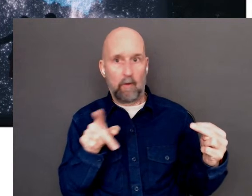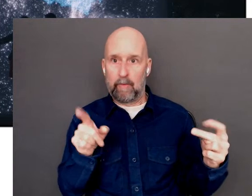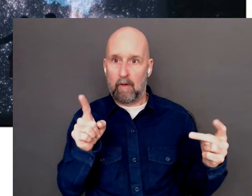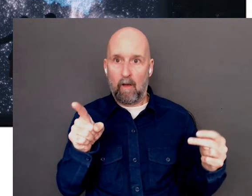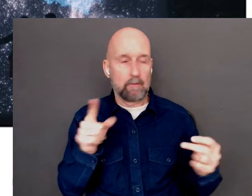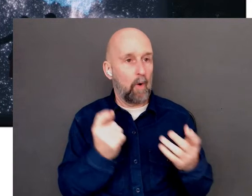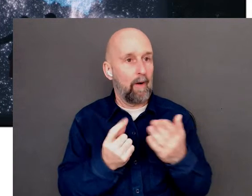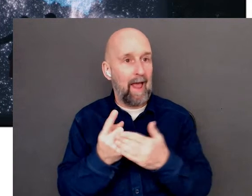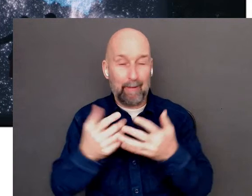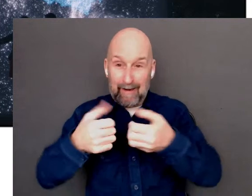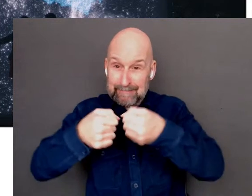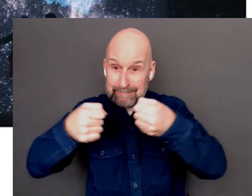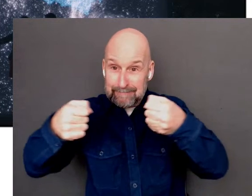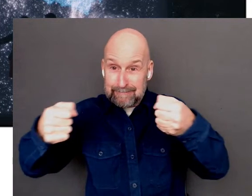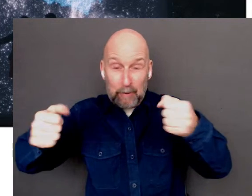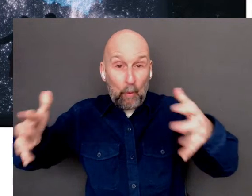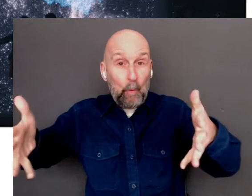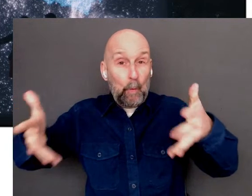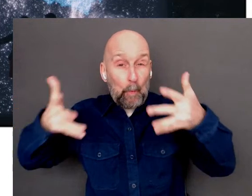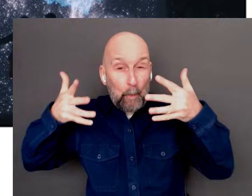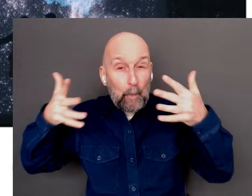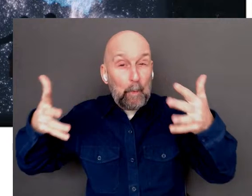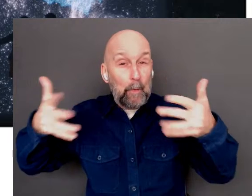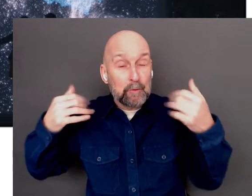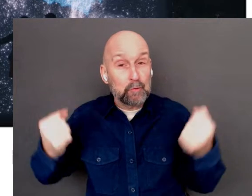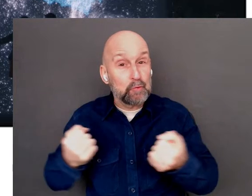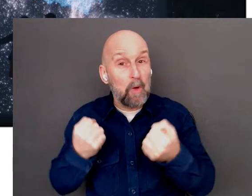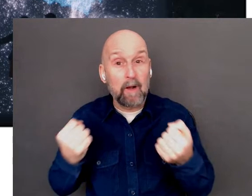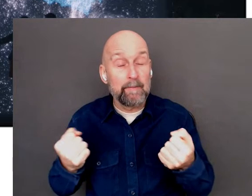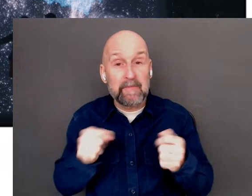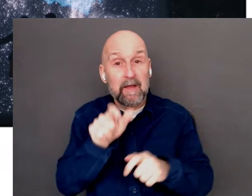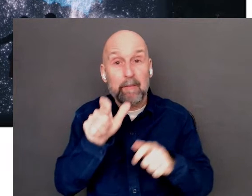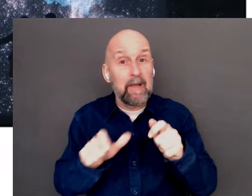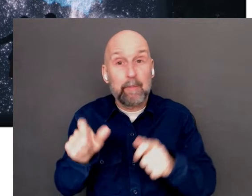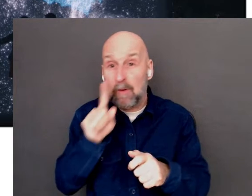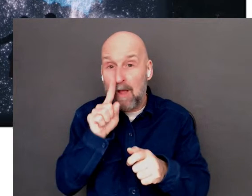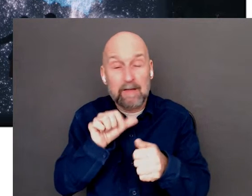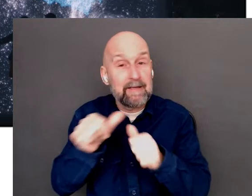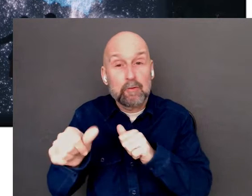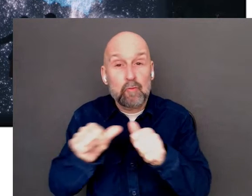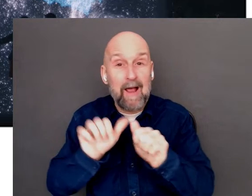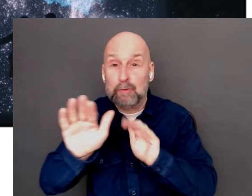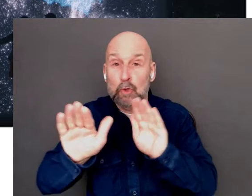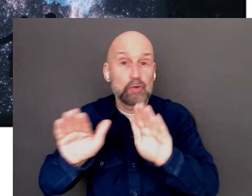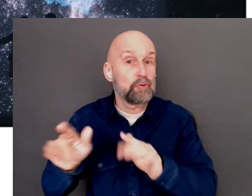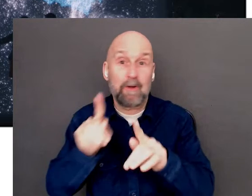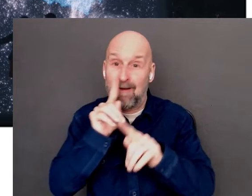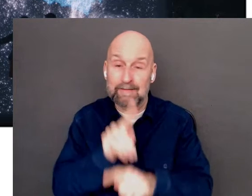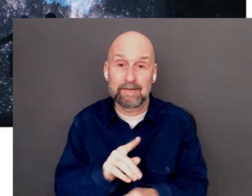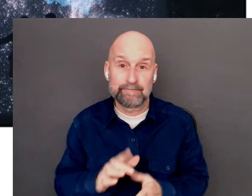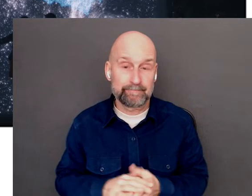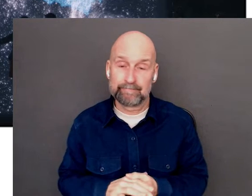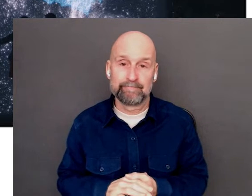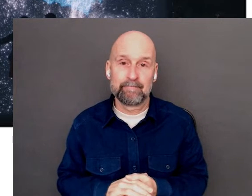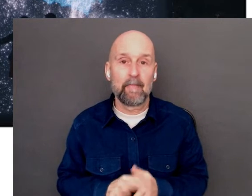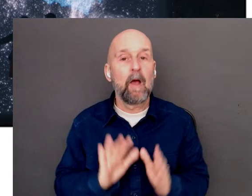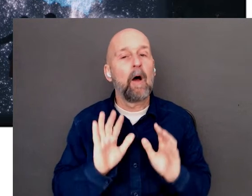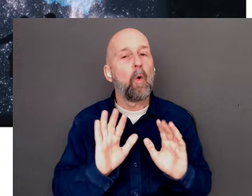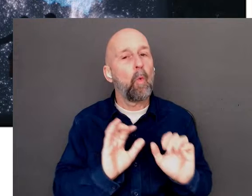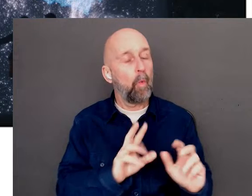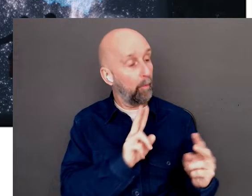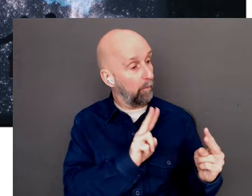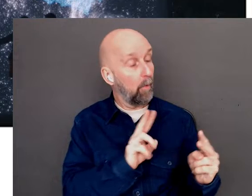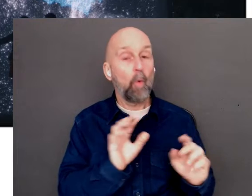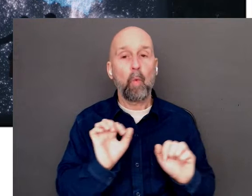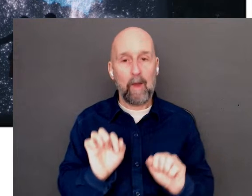Like the wind is just going to be so strong, people won't be able to interact with it. So anyway, we're like, okay, let's just wait and put the content